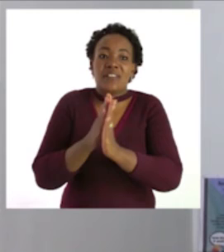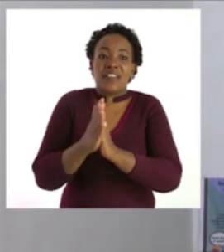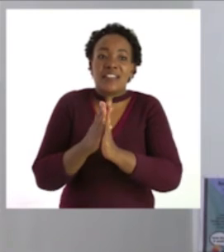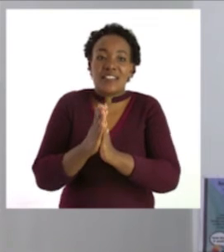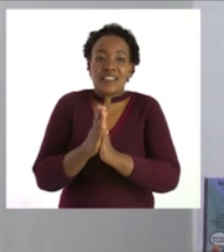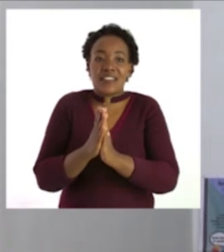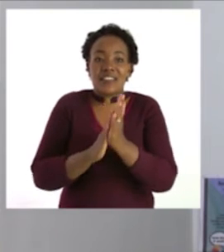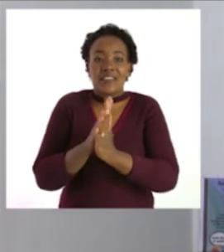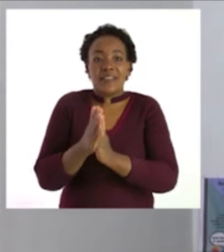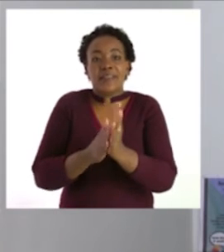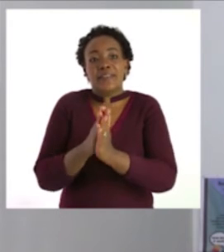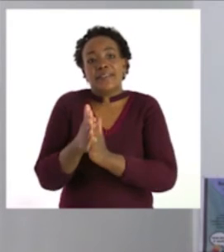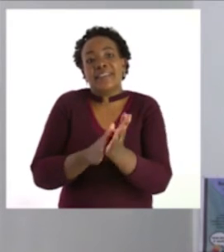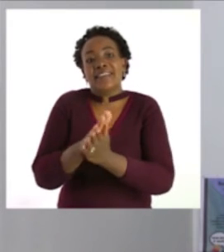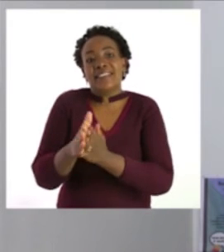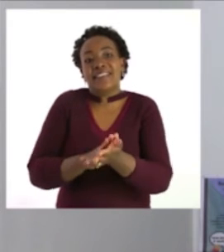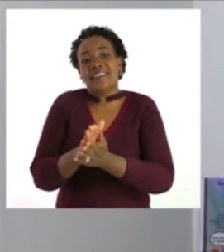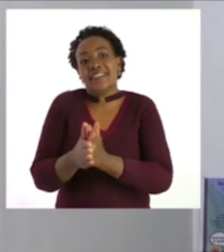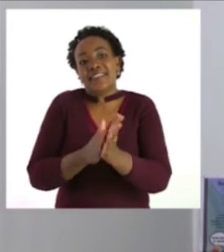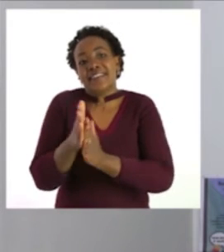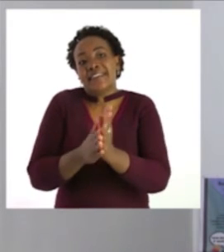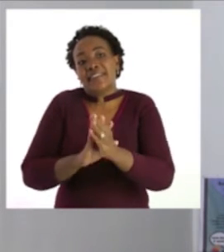Let's spray our hands. Let's rub